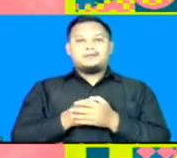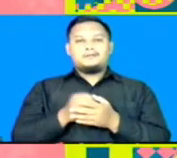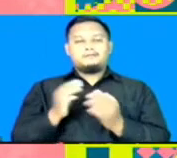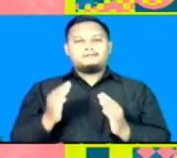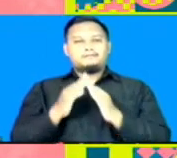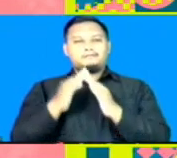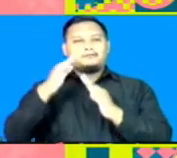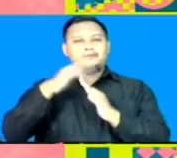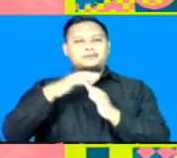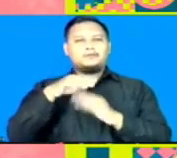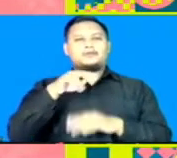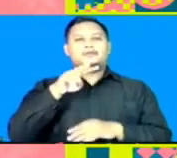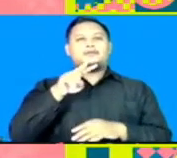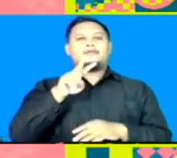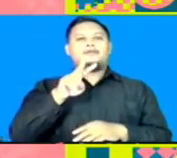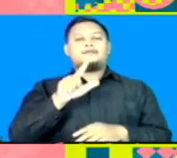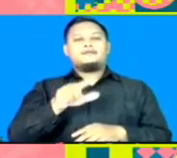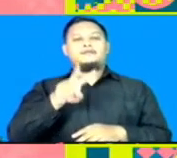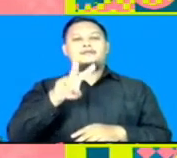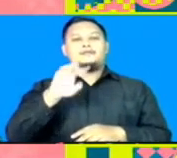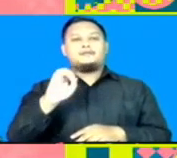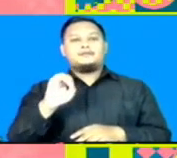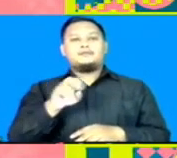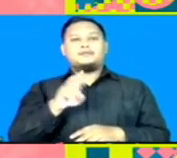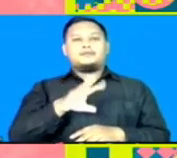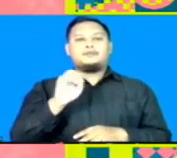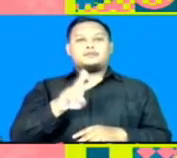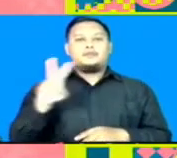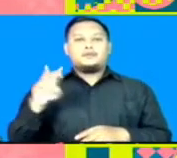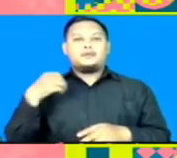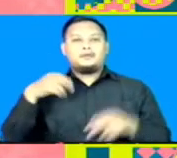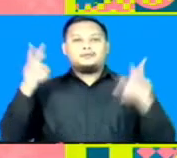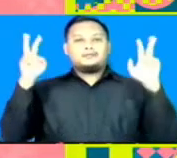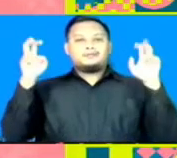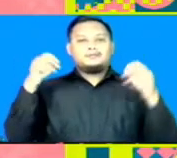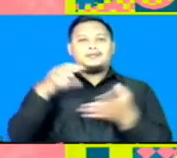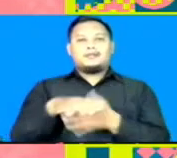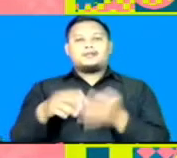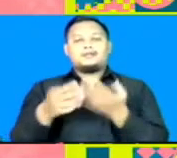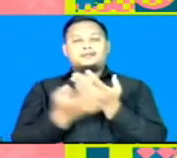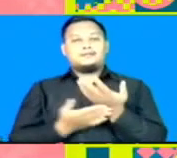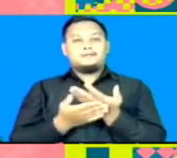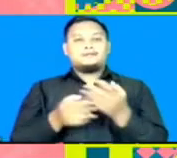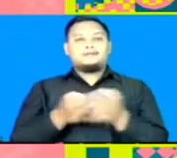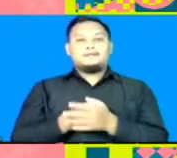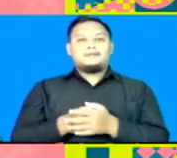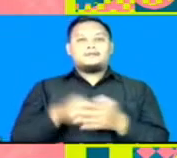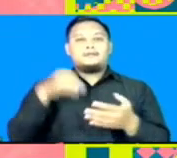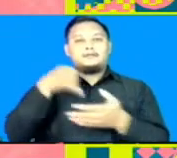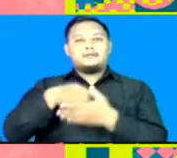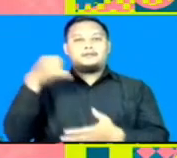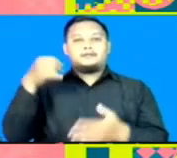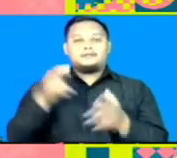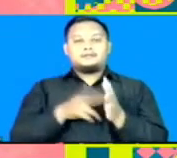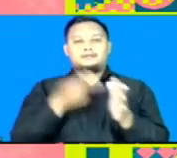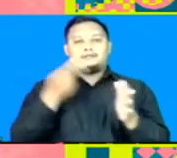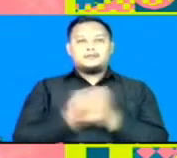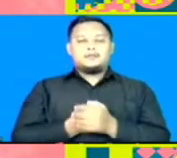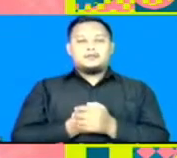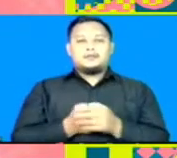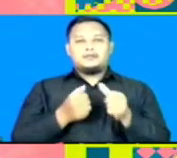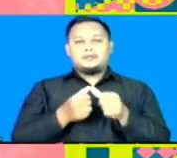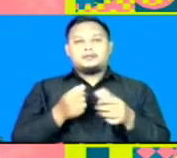notion suggests, I also value the human standard policy recommendation provided by the discussion within